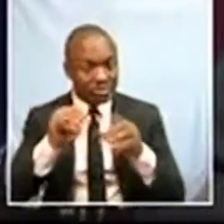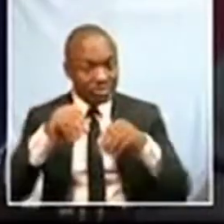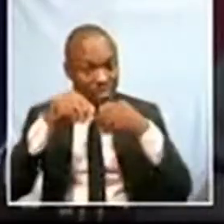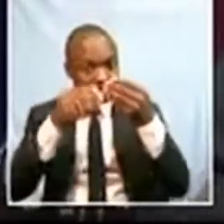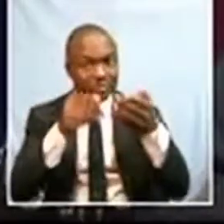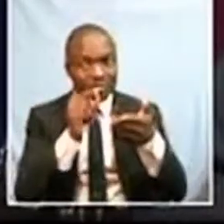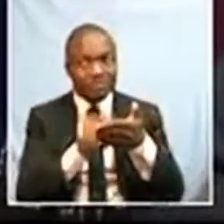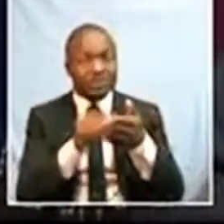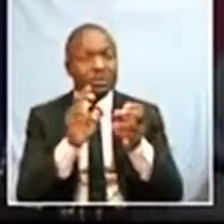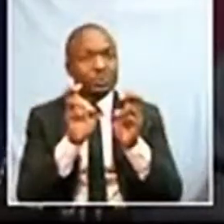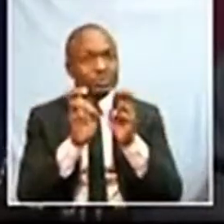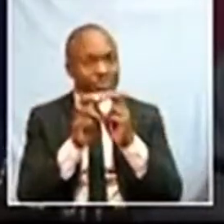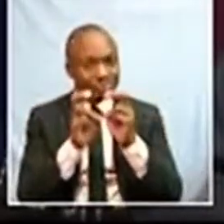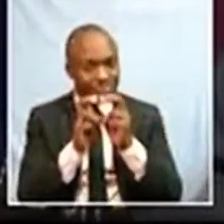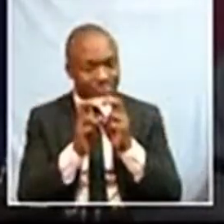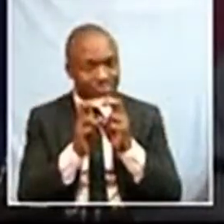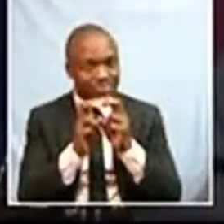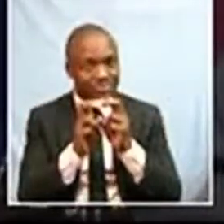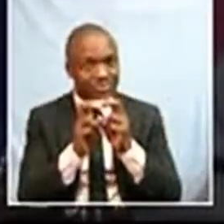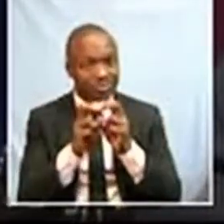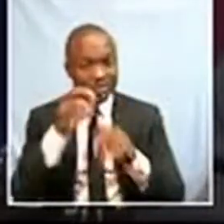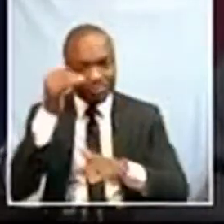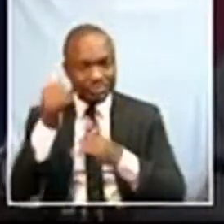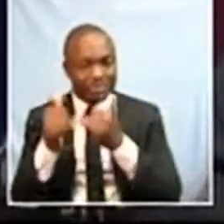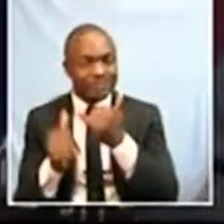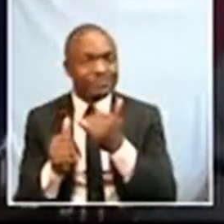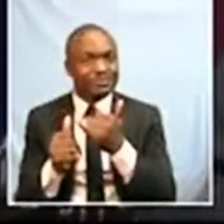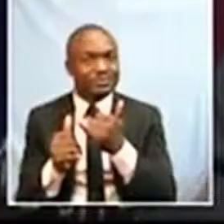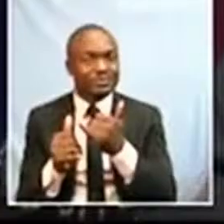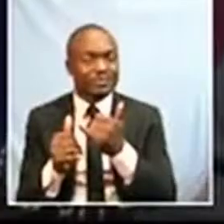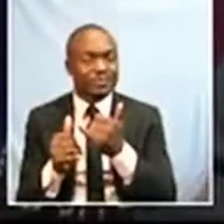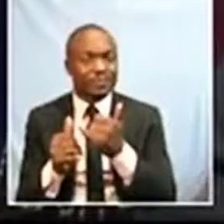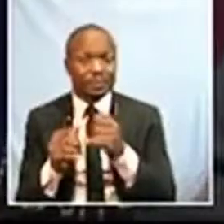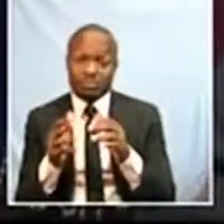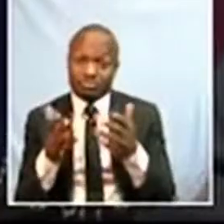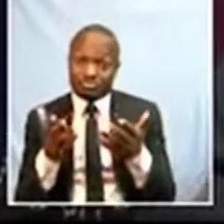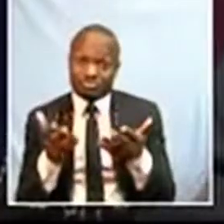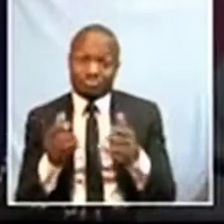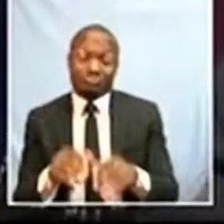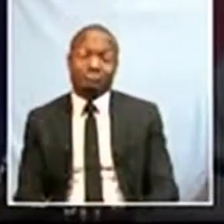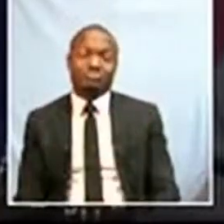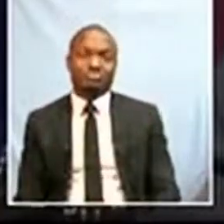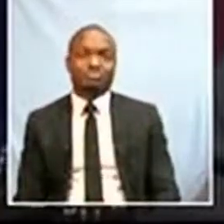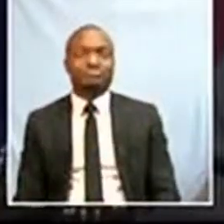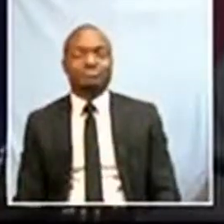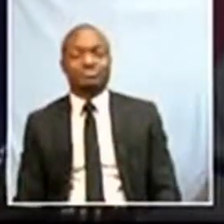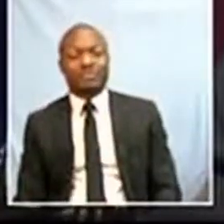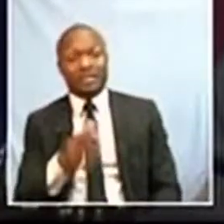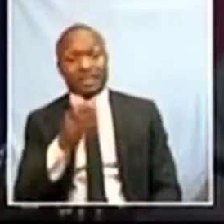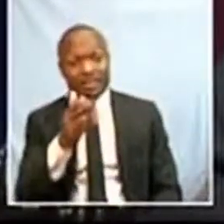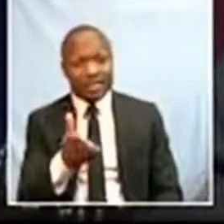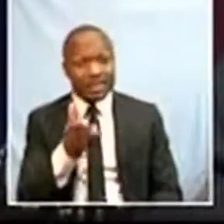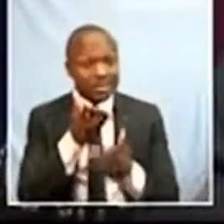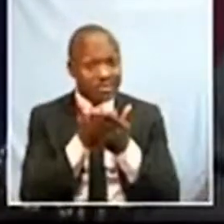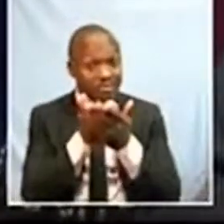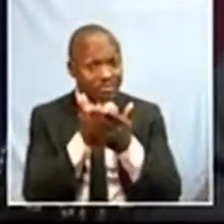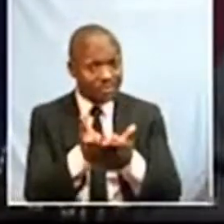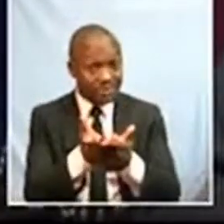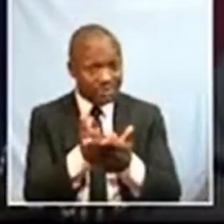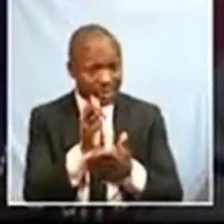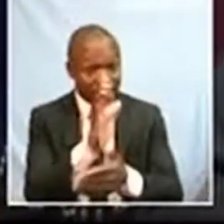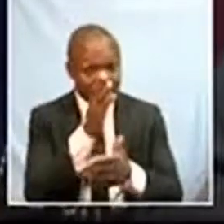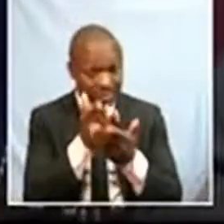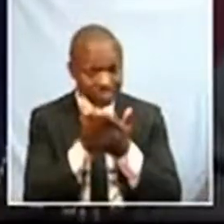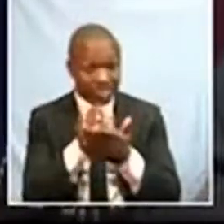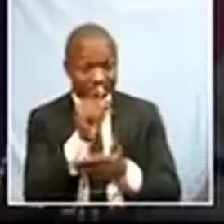this contract or project to finish it, well, their submission is such